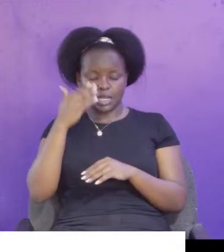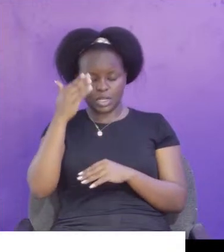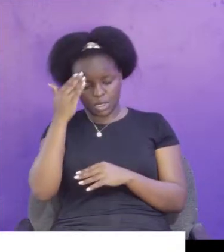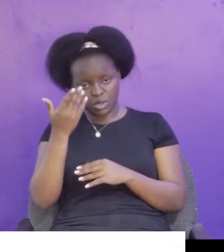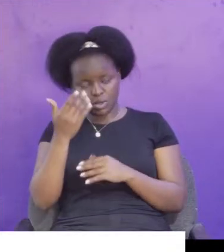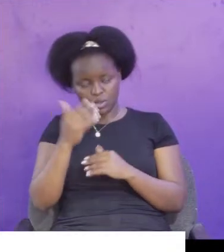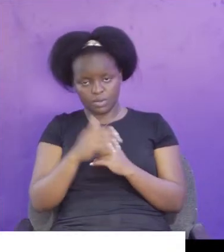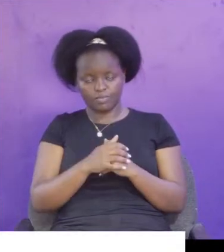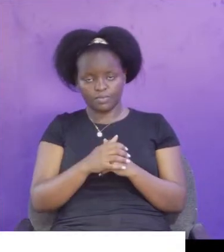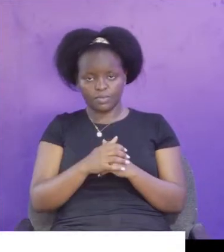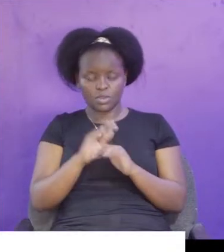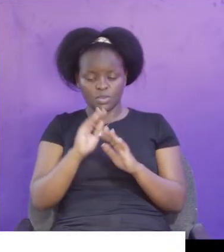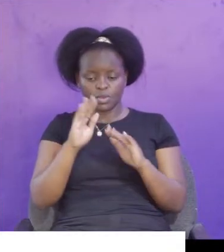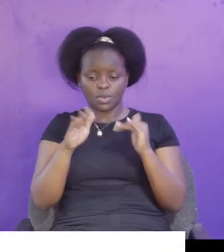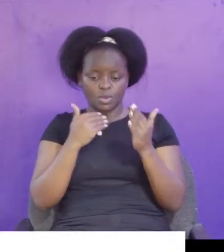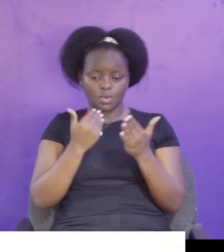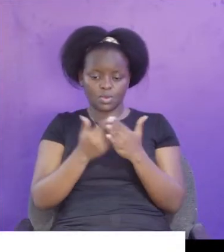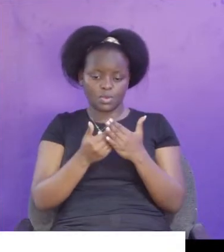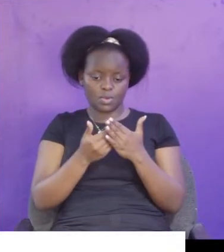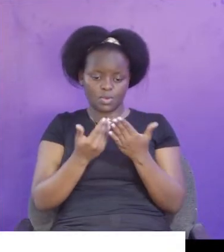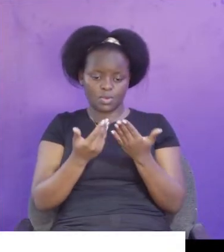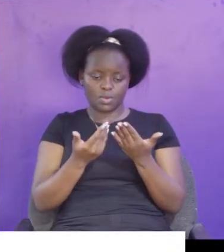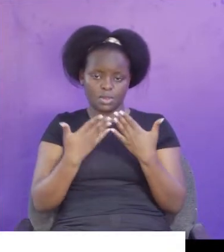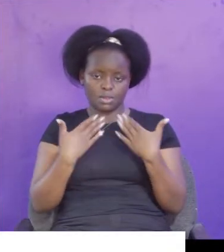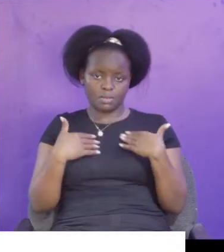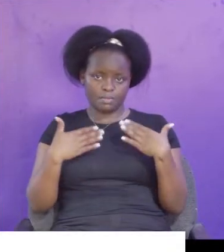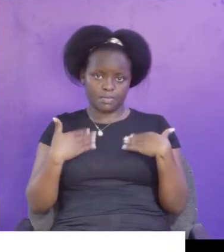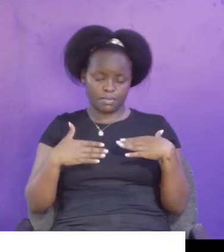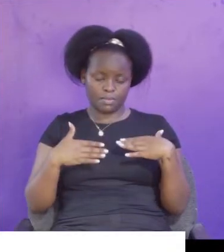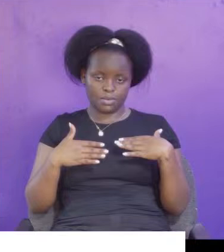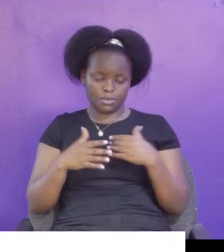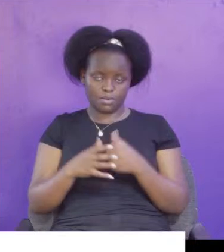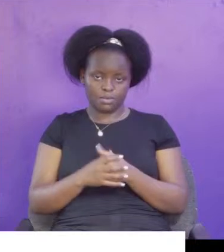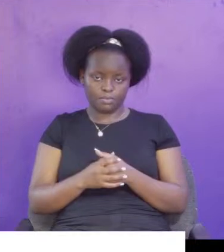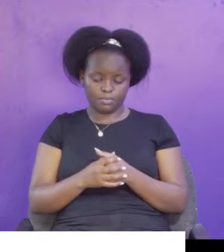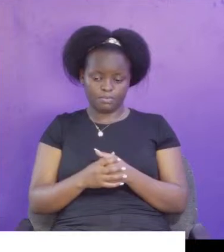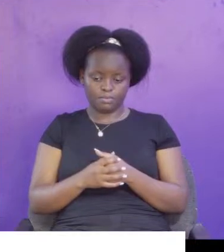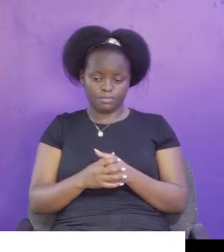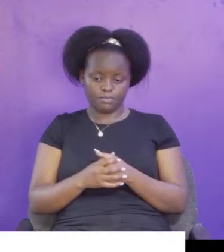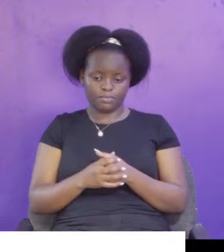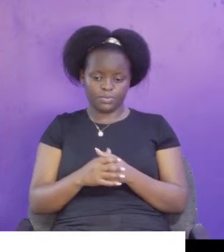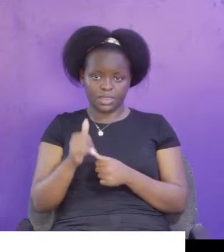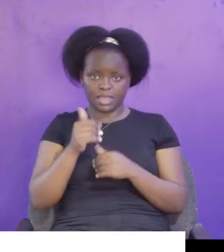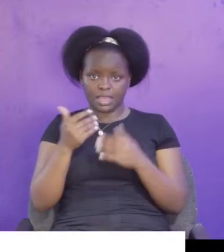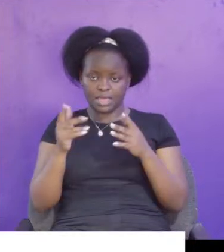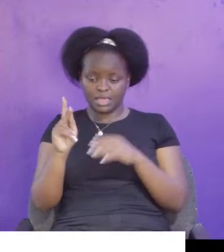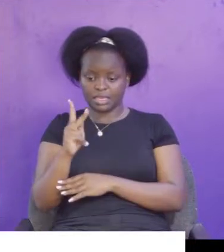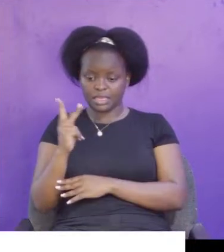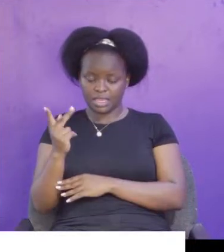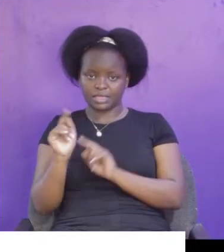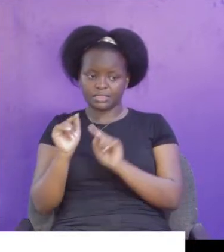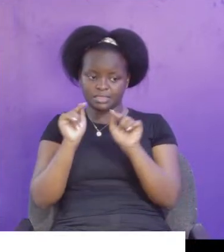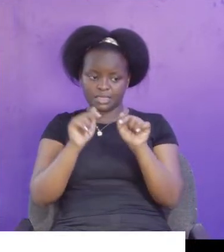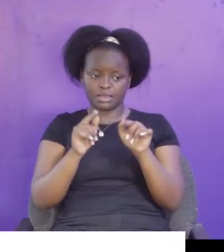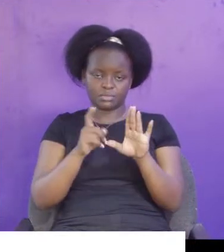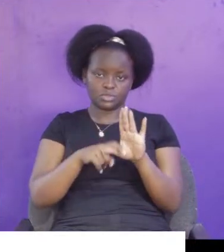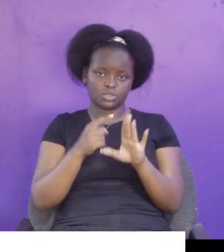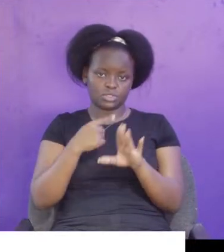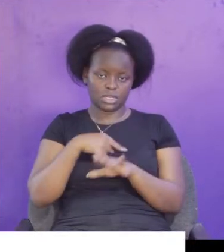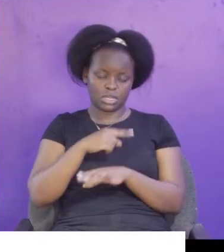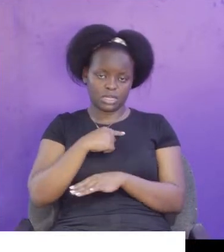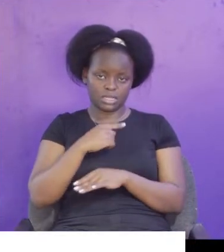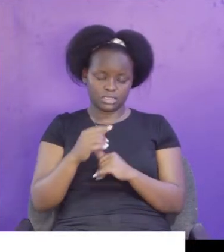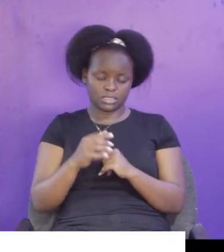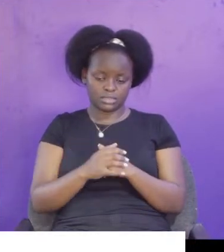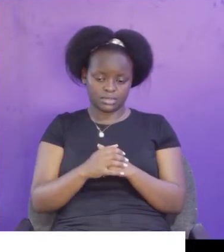all the people, fellow Kenyans who have come to join us